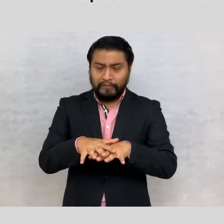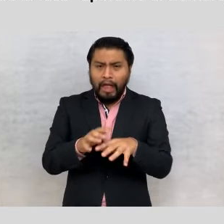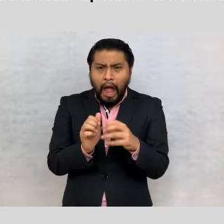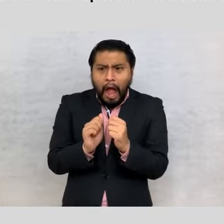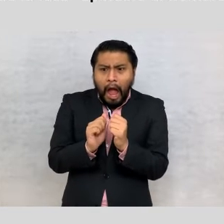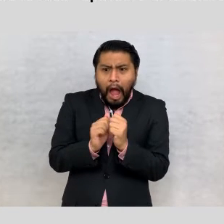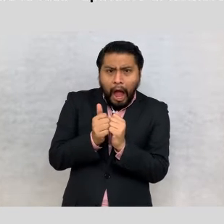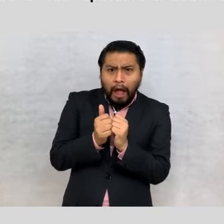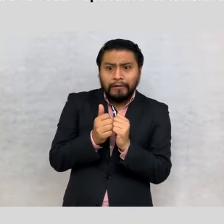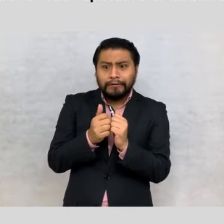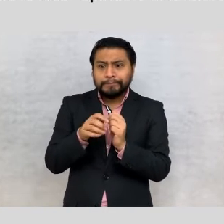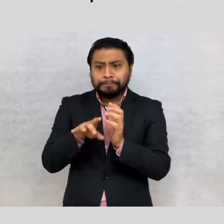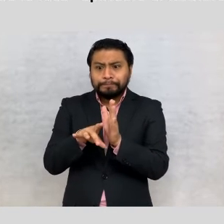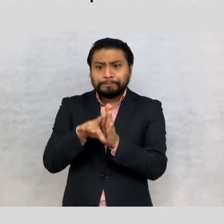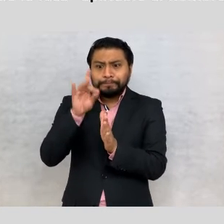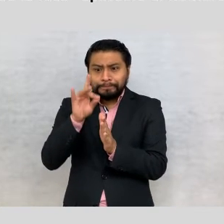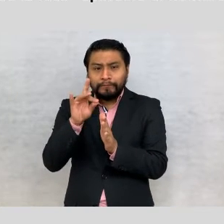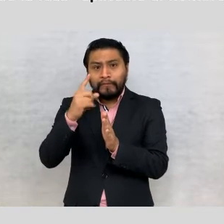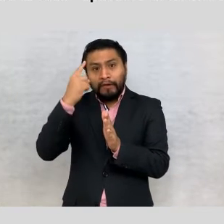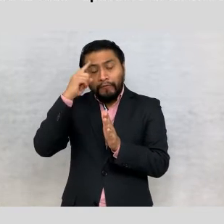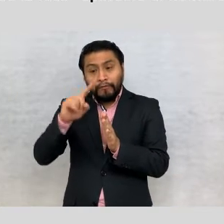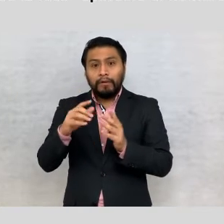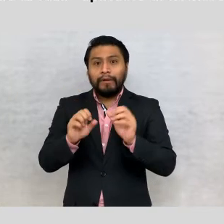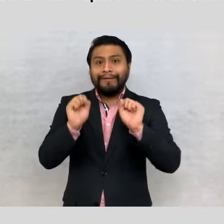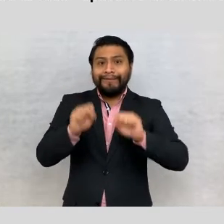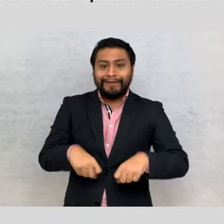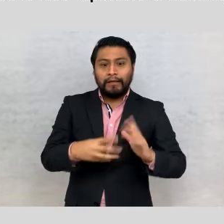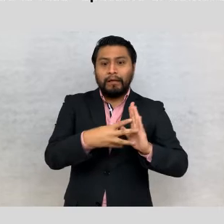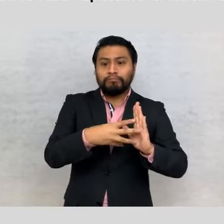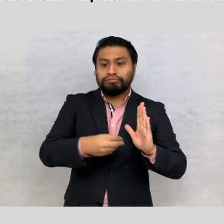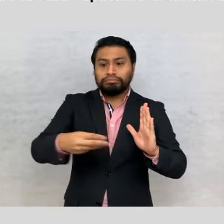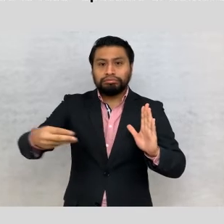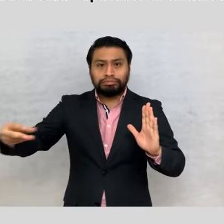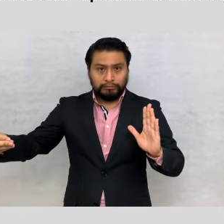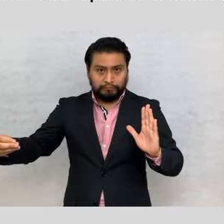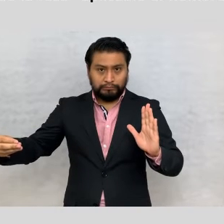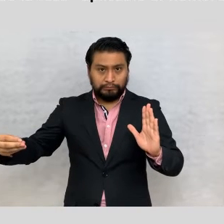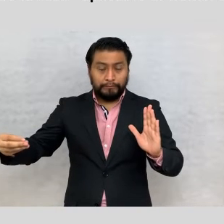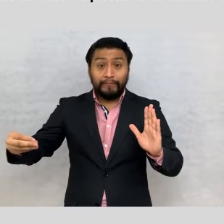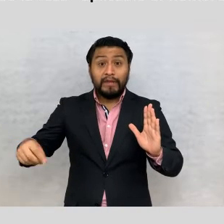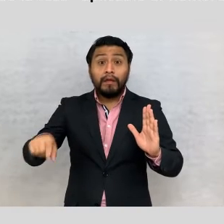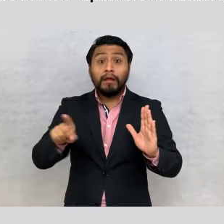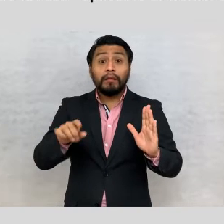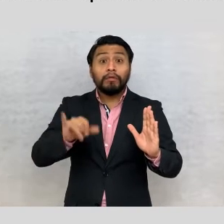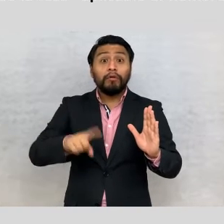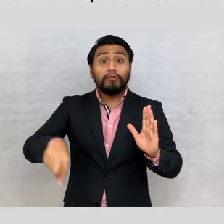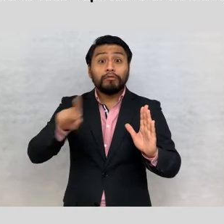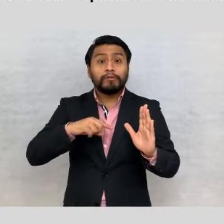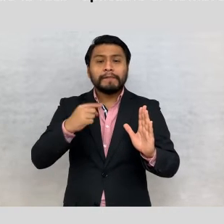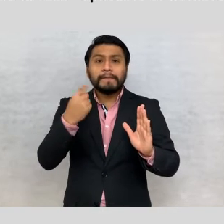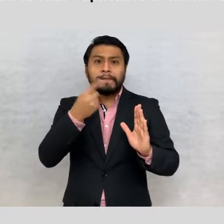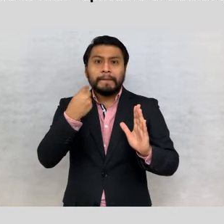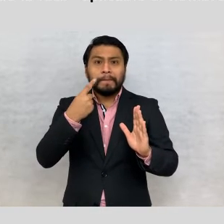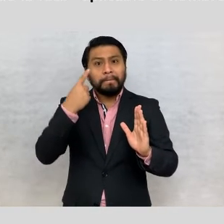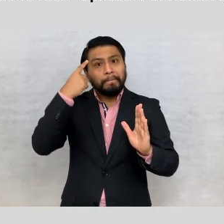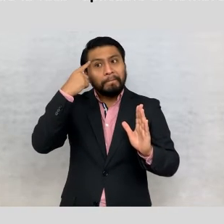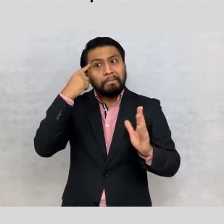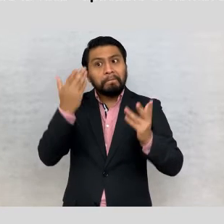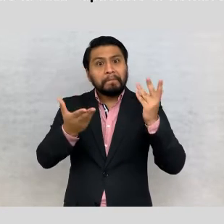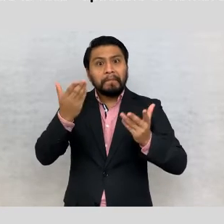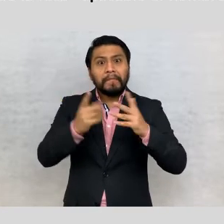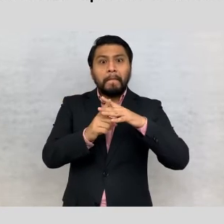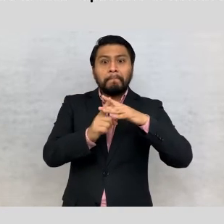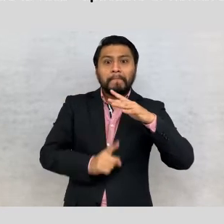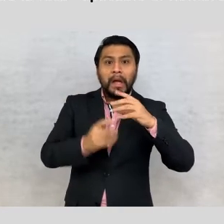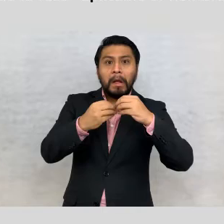to eliminate from the reproductive process those who are expected to lose in